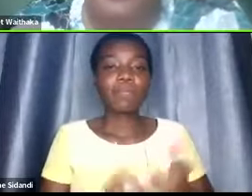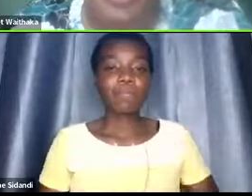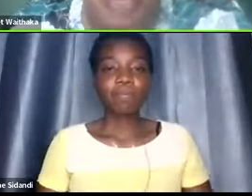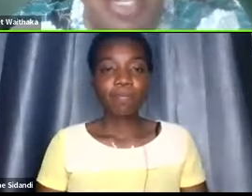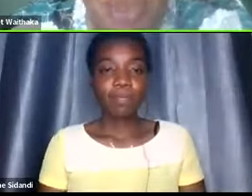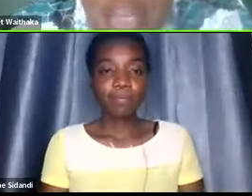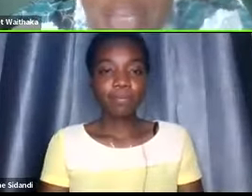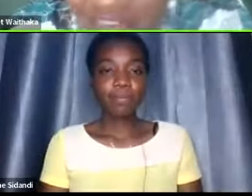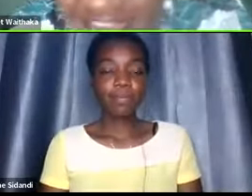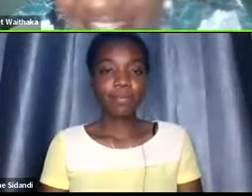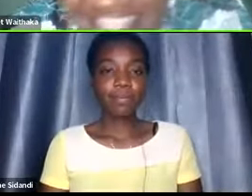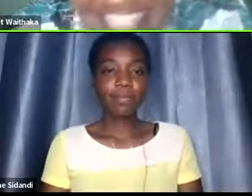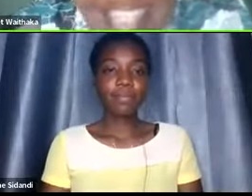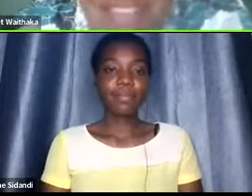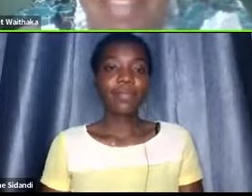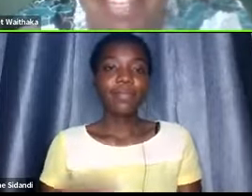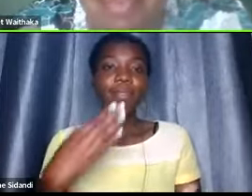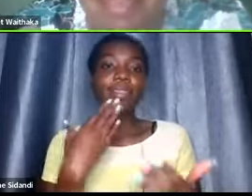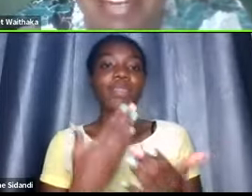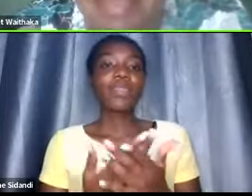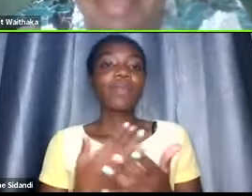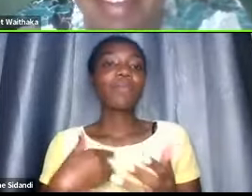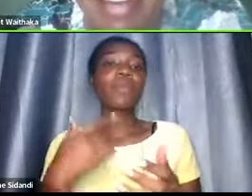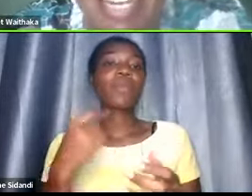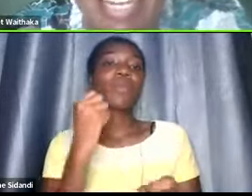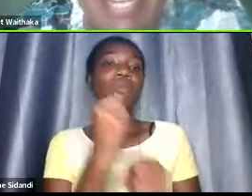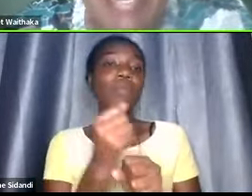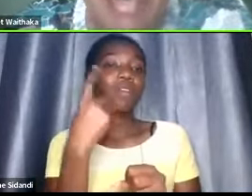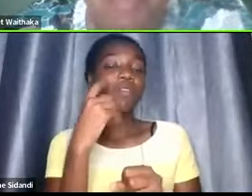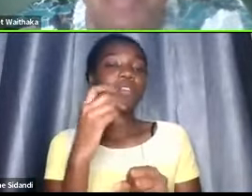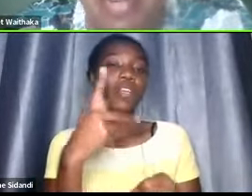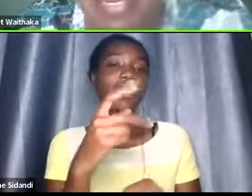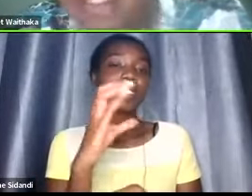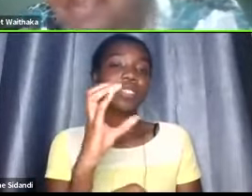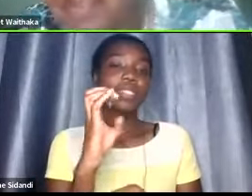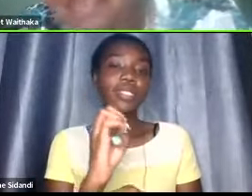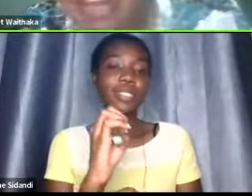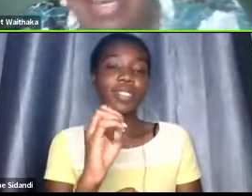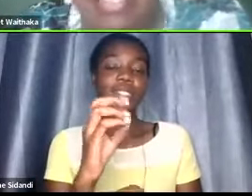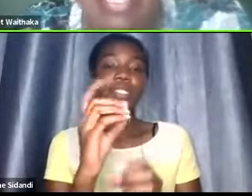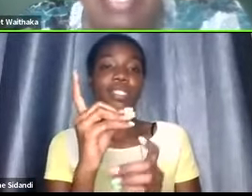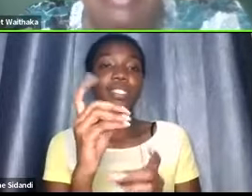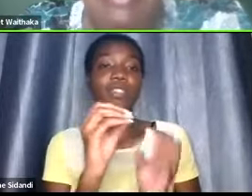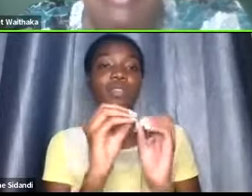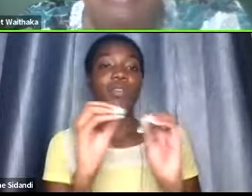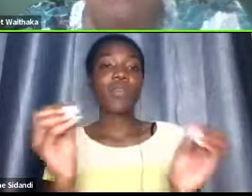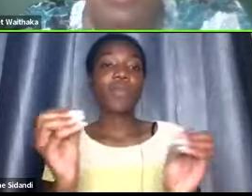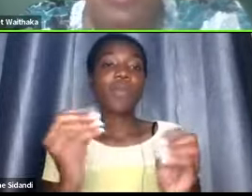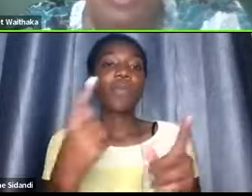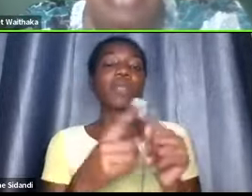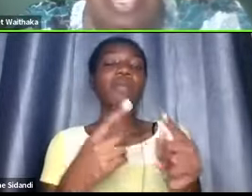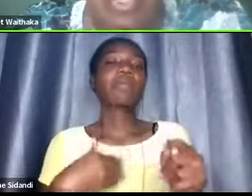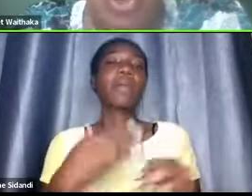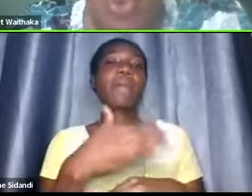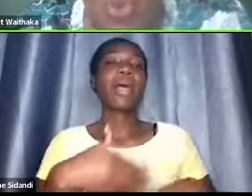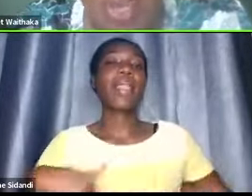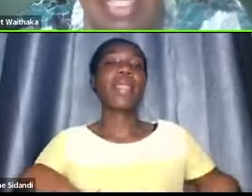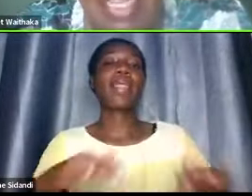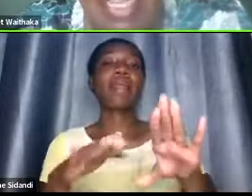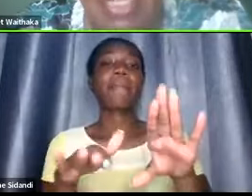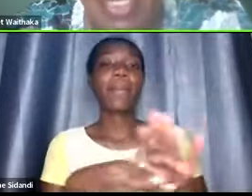Okay, thank you. I don't work for KICD, but I'm a panel member. I'm a panel member at KICD, but what I